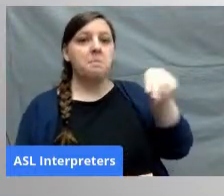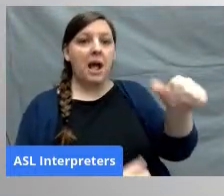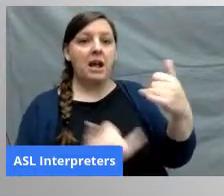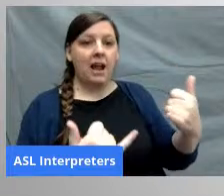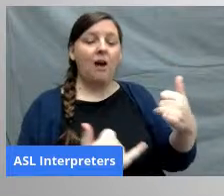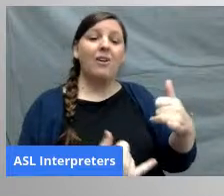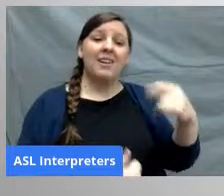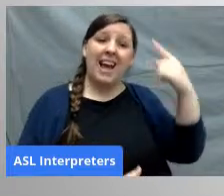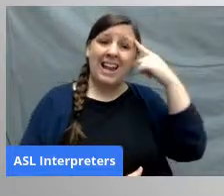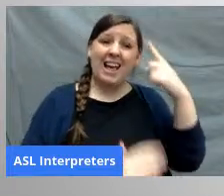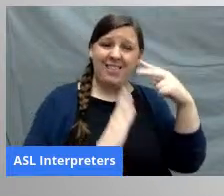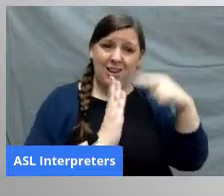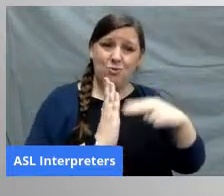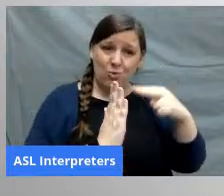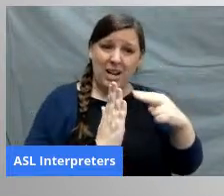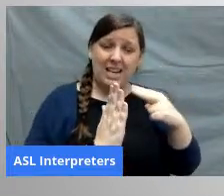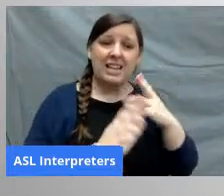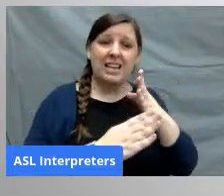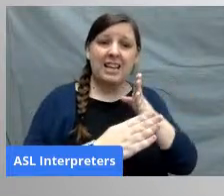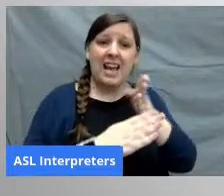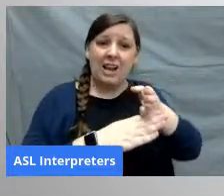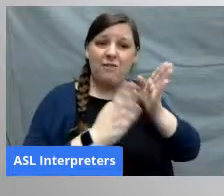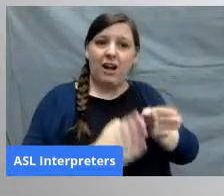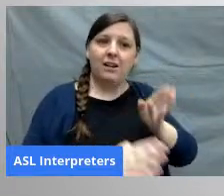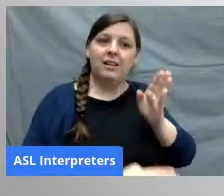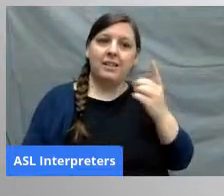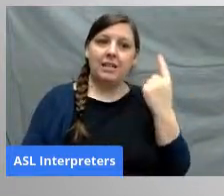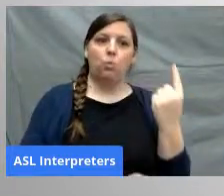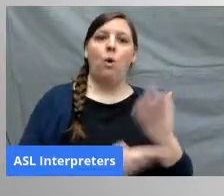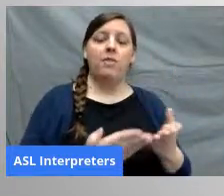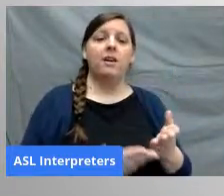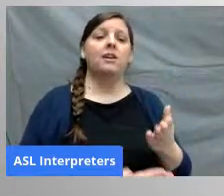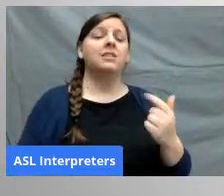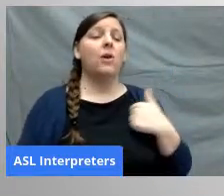things. So I'd like to see us,